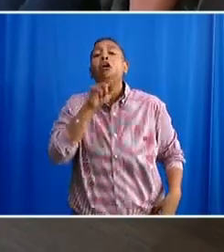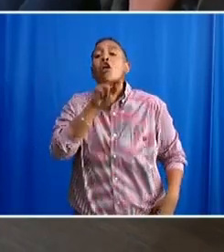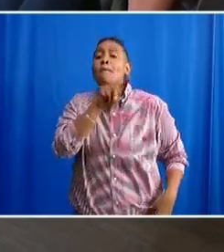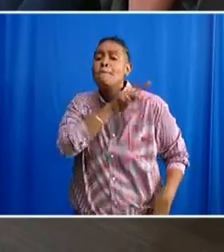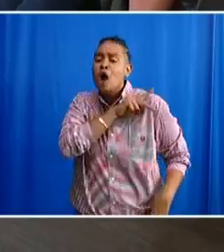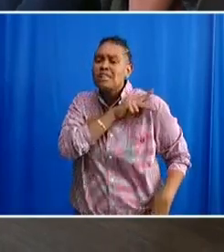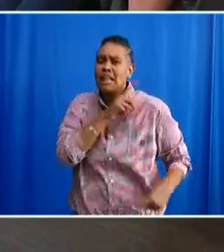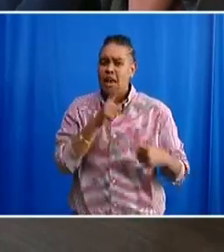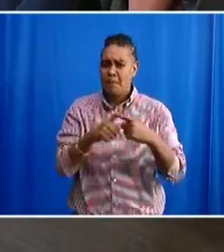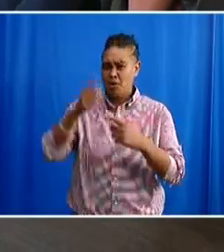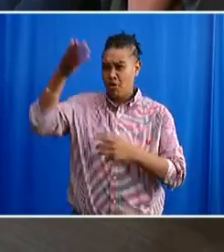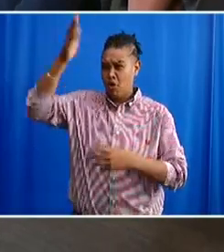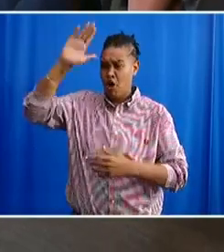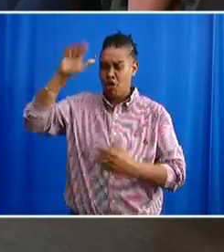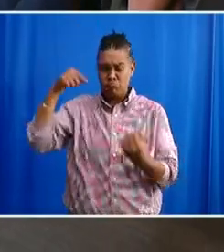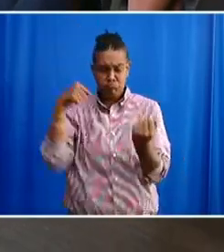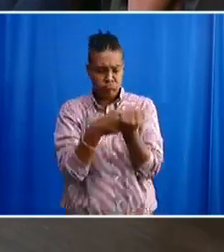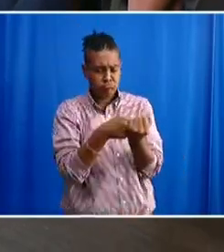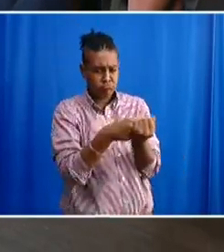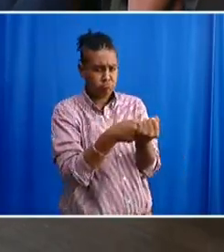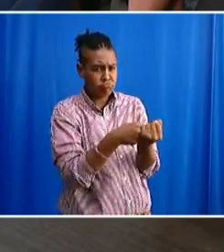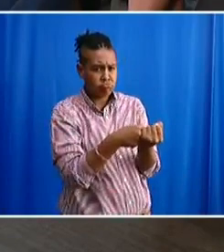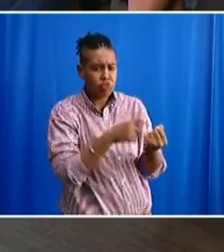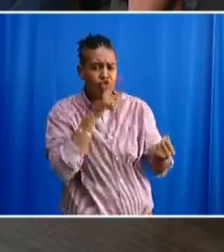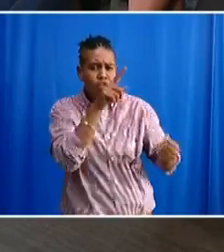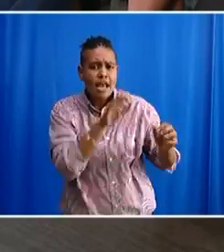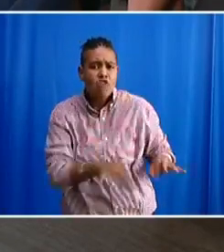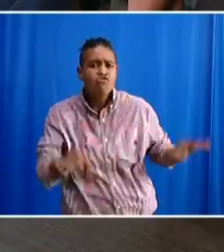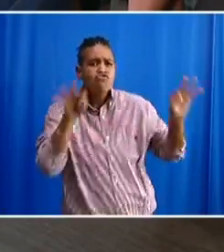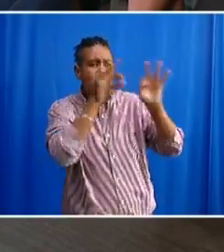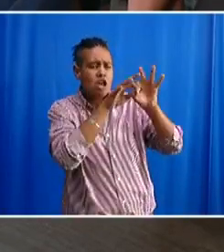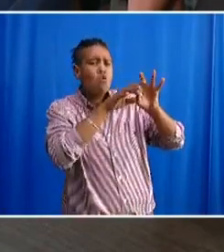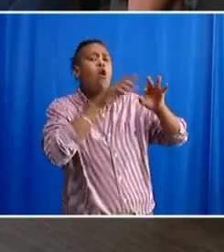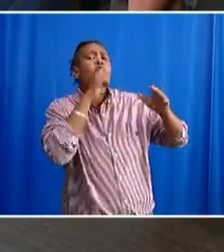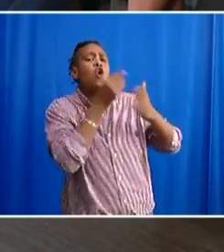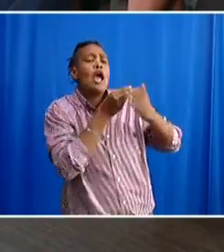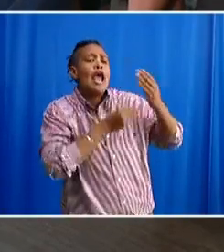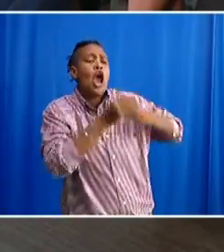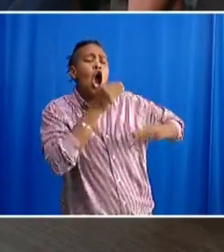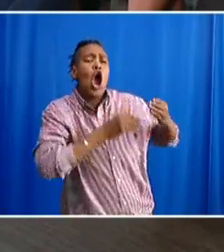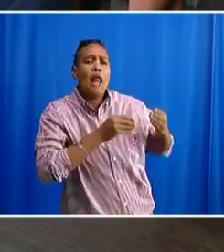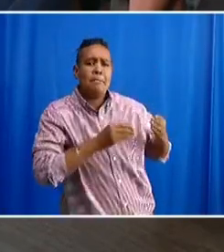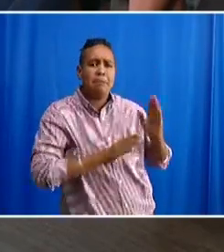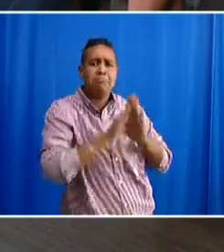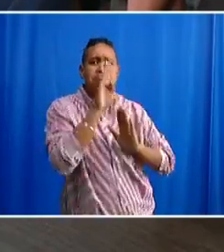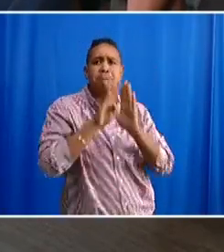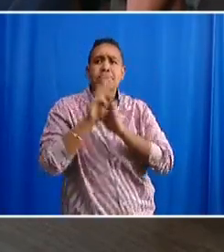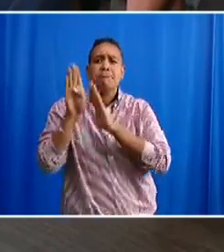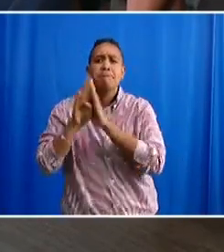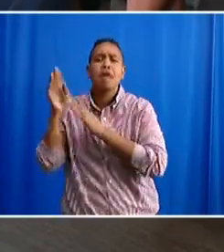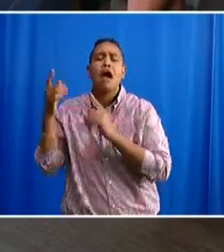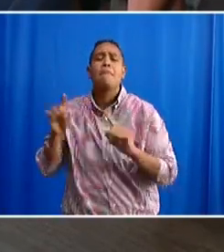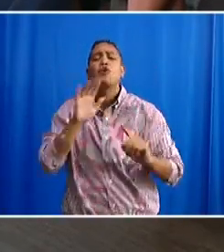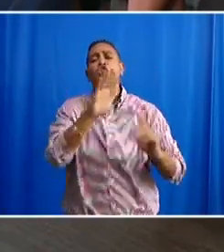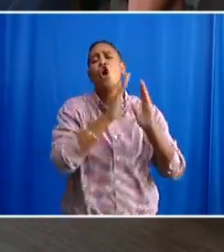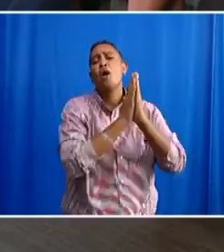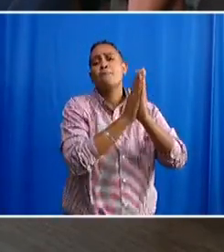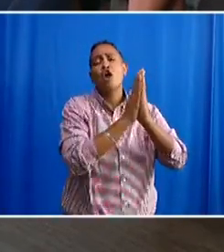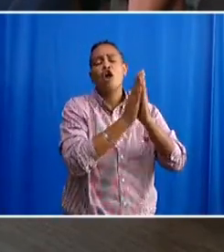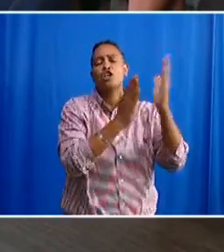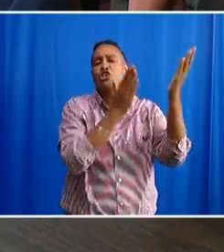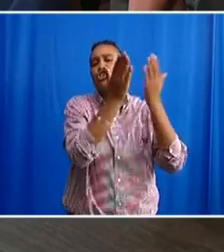personality and the hands of God are critical to the shaping of our economies. May your prayers,